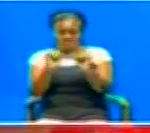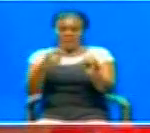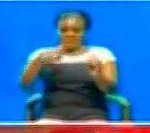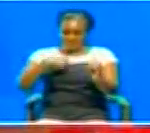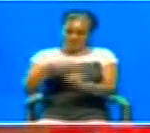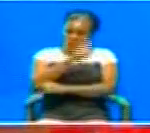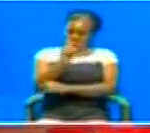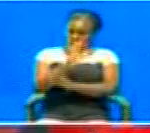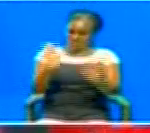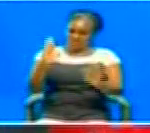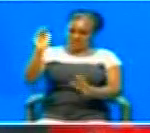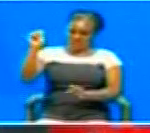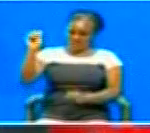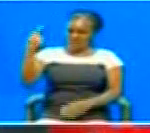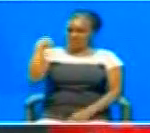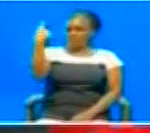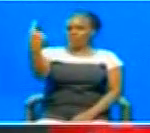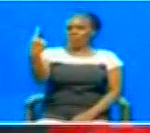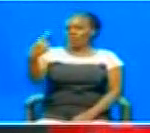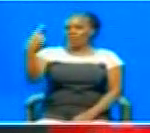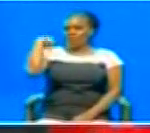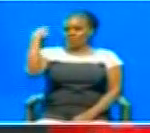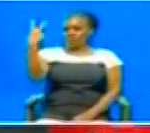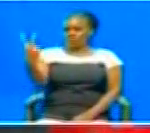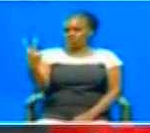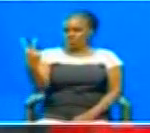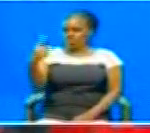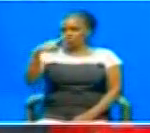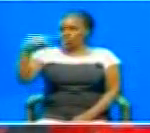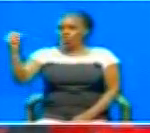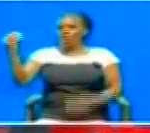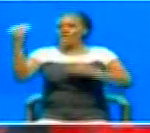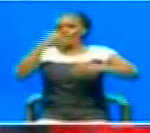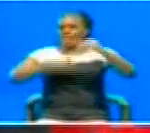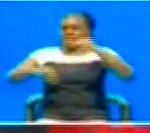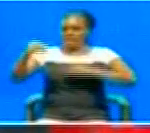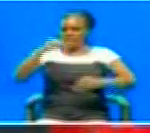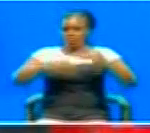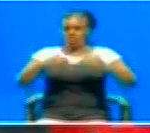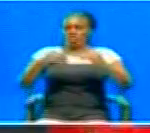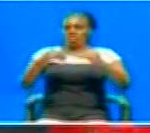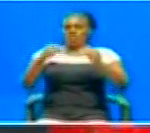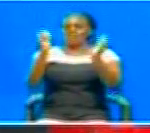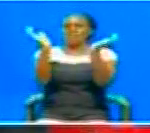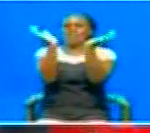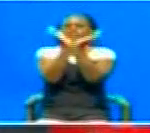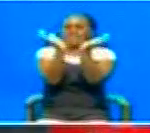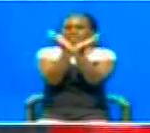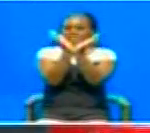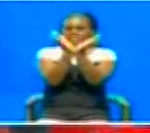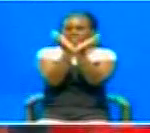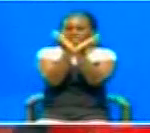you've asked me about. Number one. Number two, he went to an election to be elected in Kasarani. There